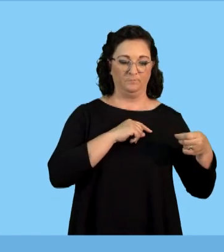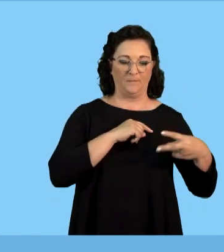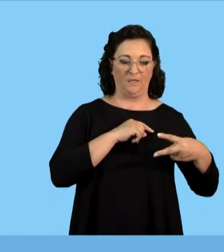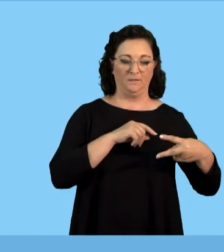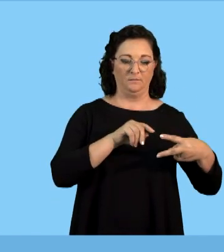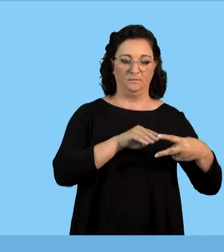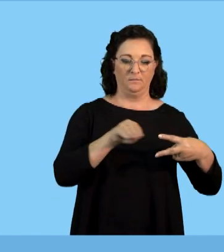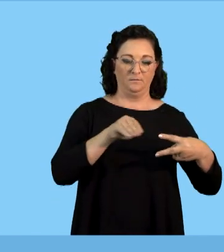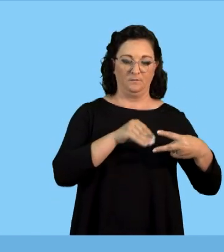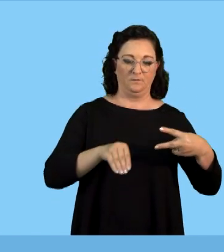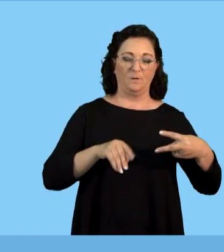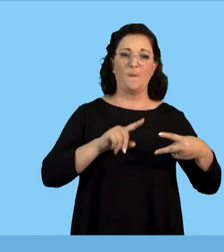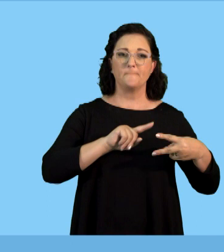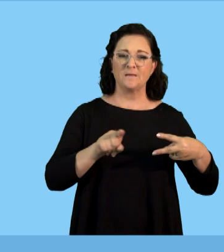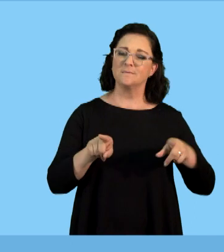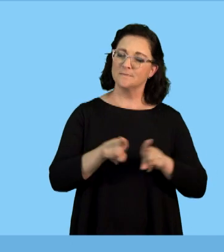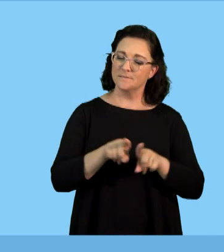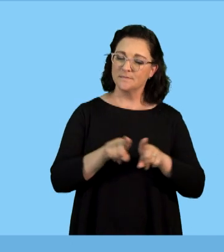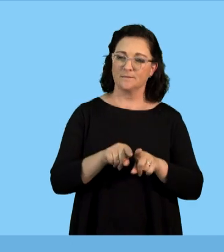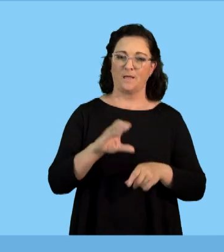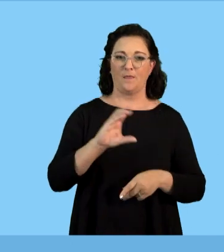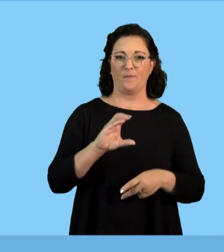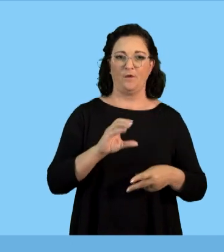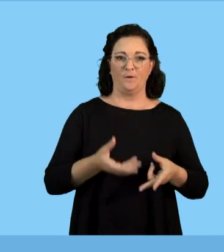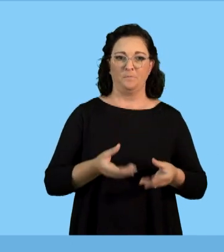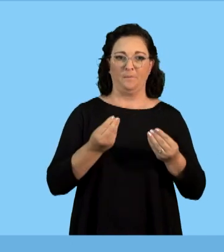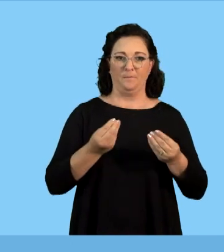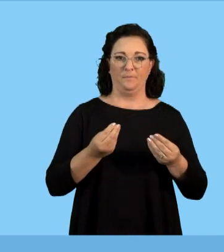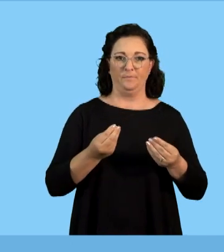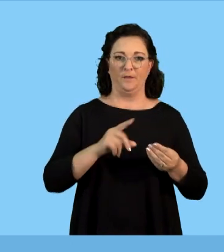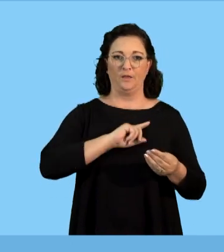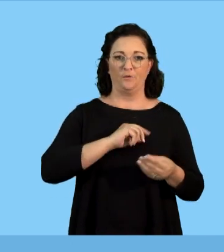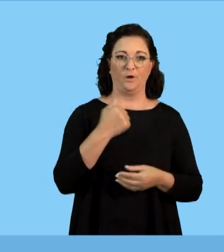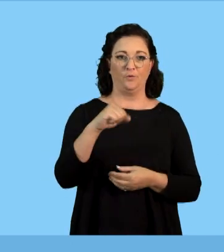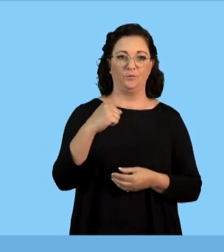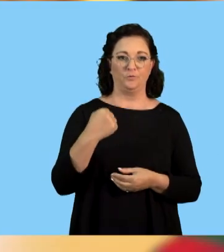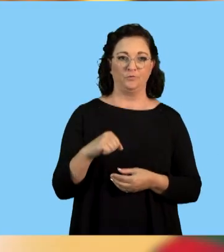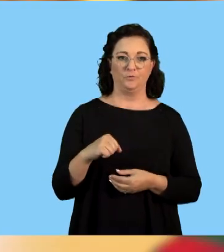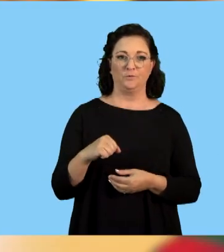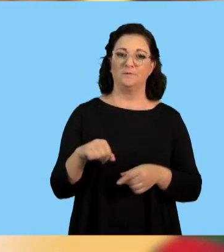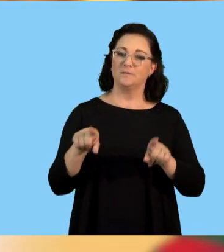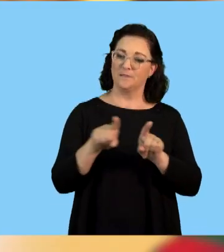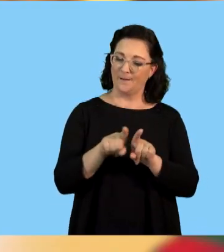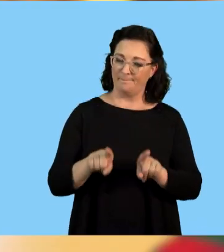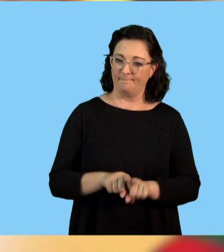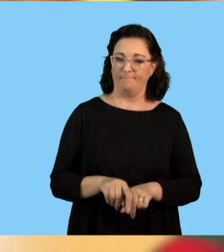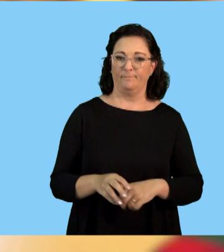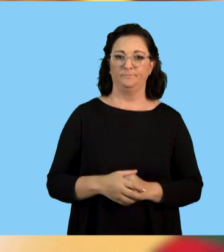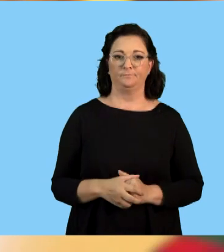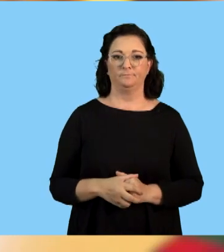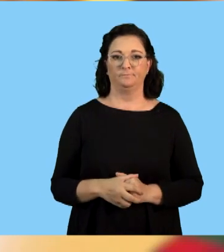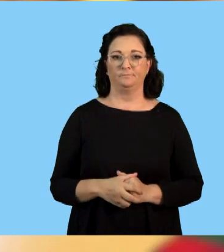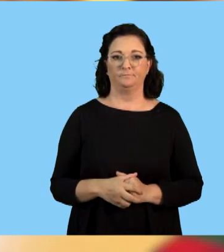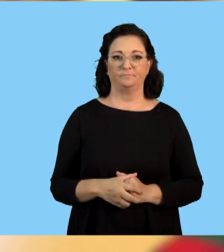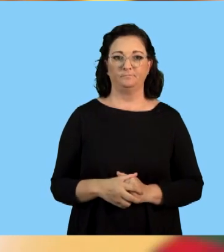pathways. However, those two pathways will each receive the same amount of current because the resistors that we have there, they are going to